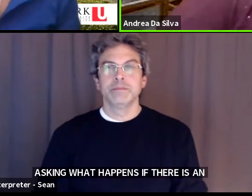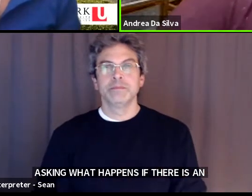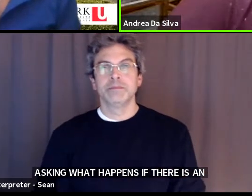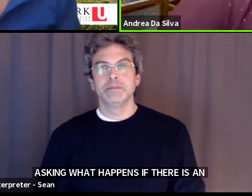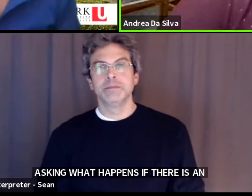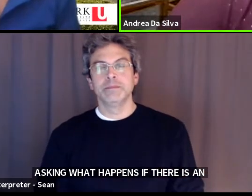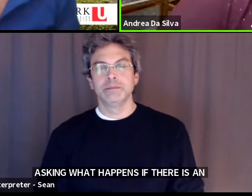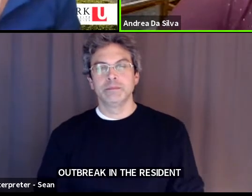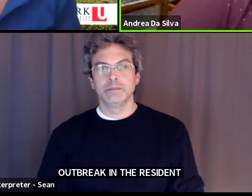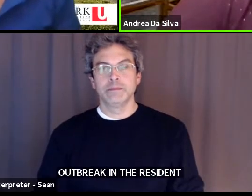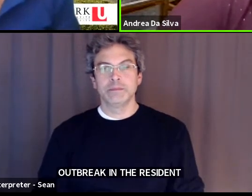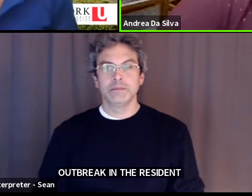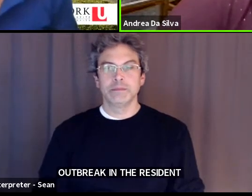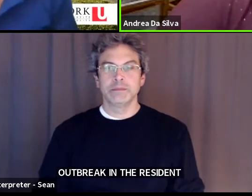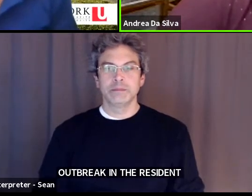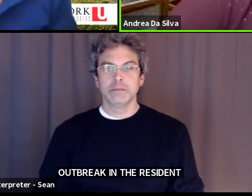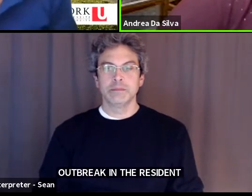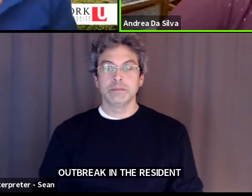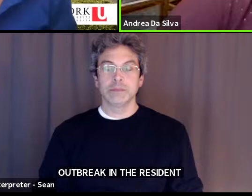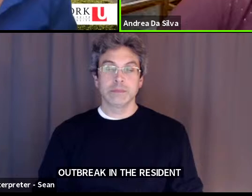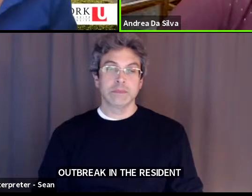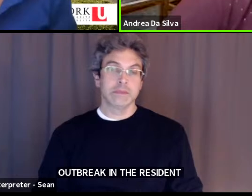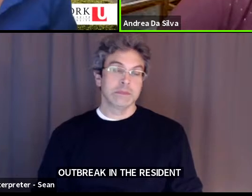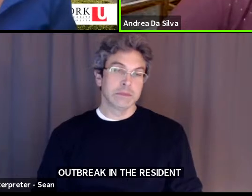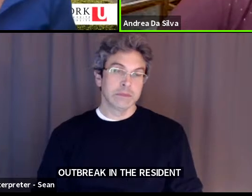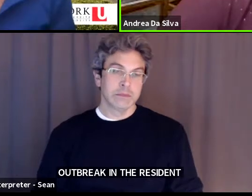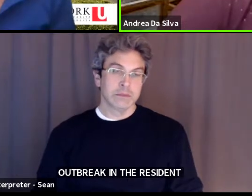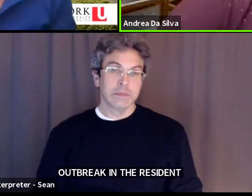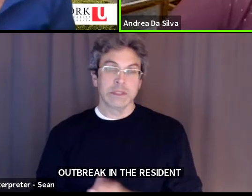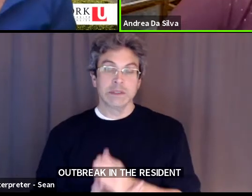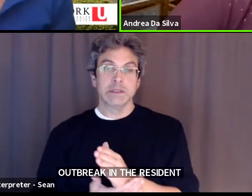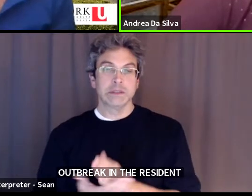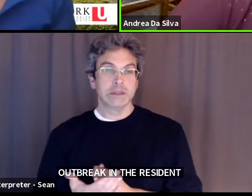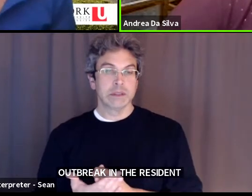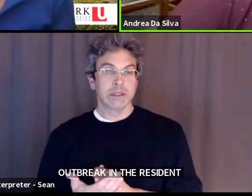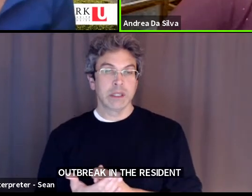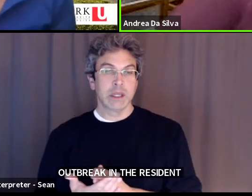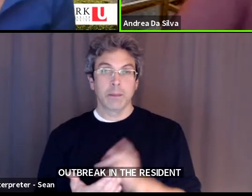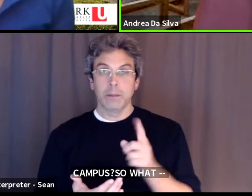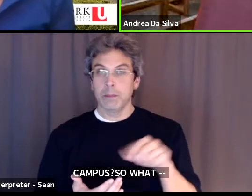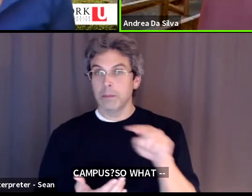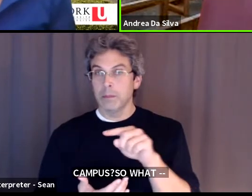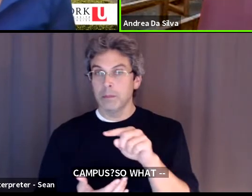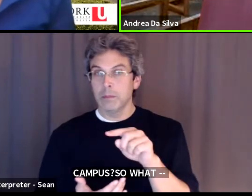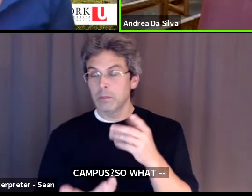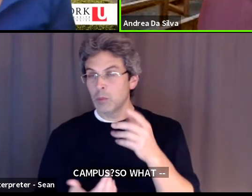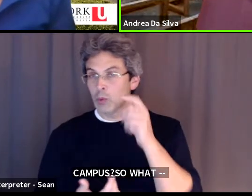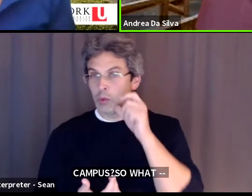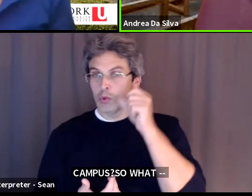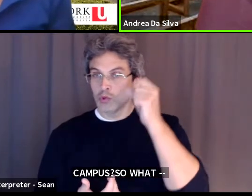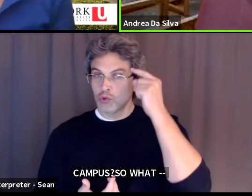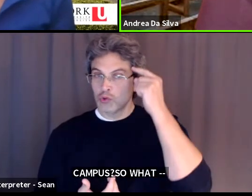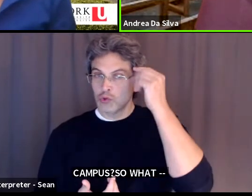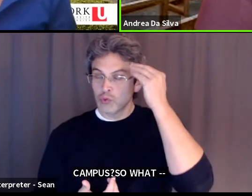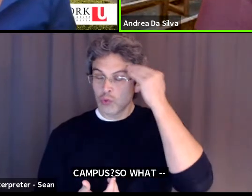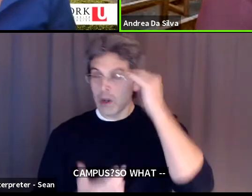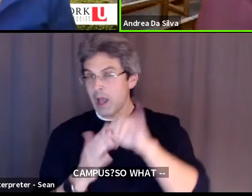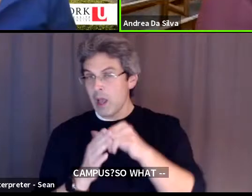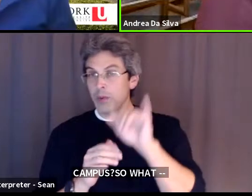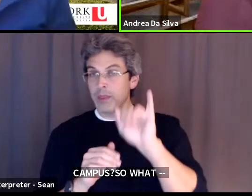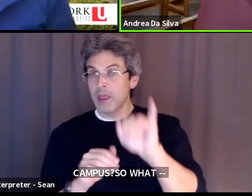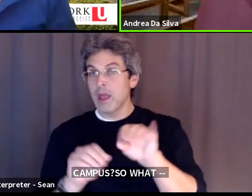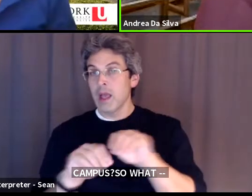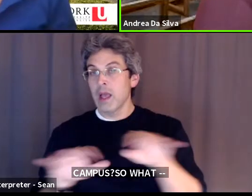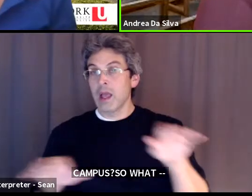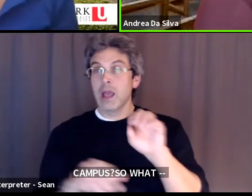what some may not understand how the outbreak works. Outbreak